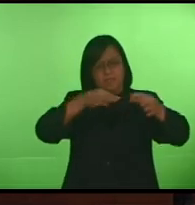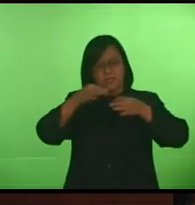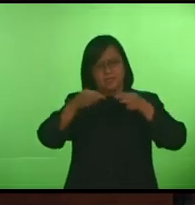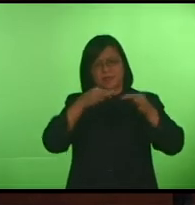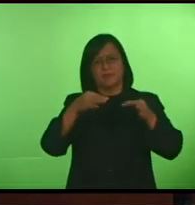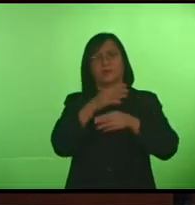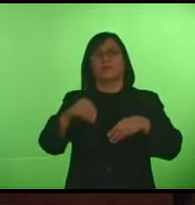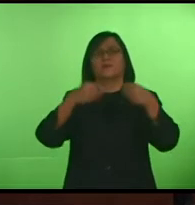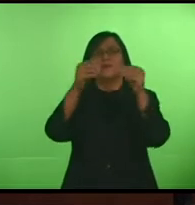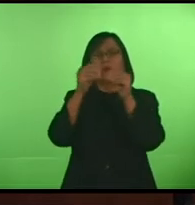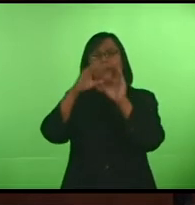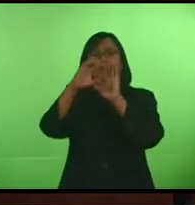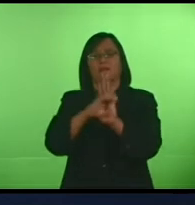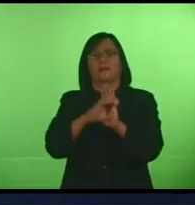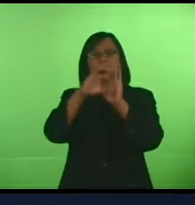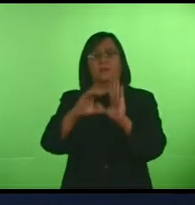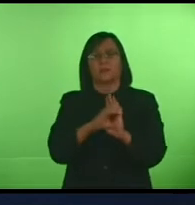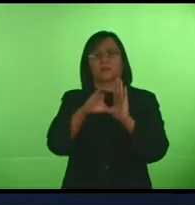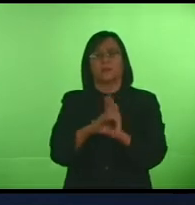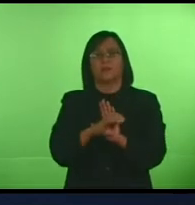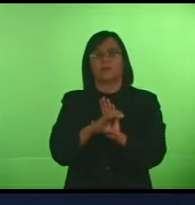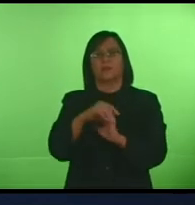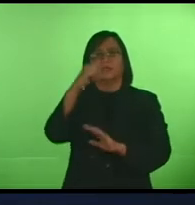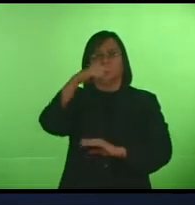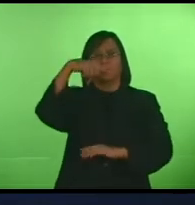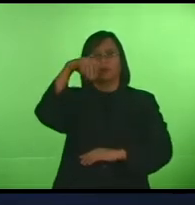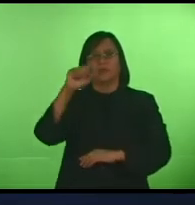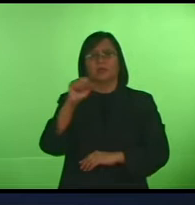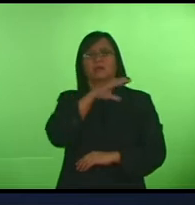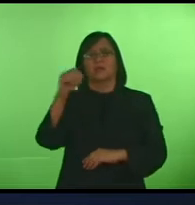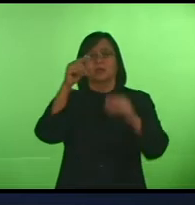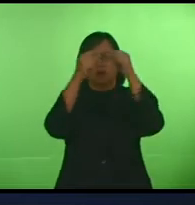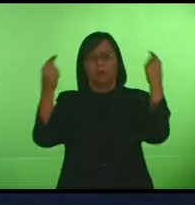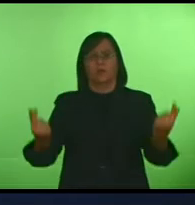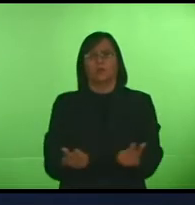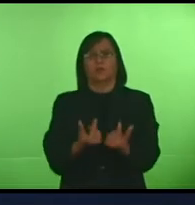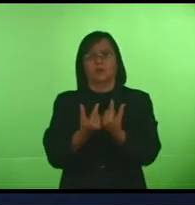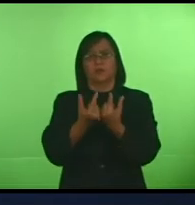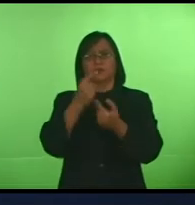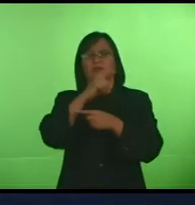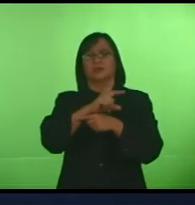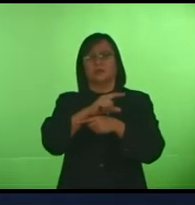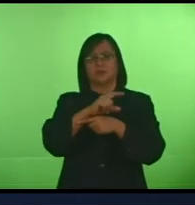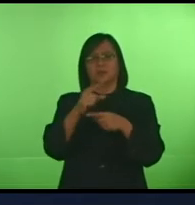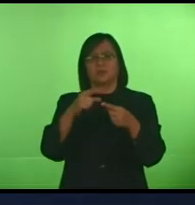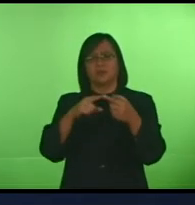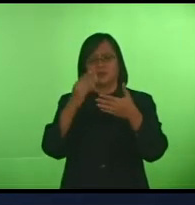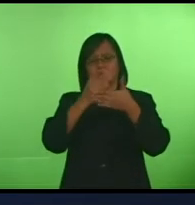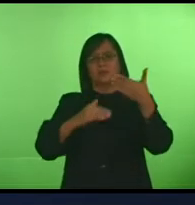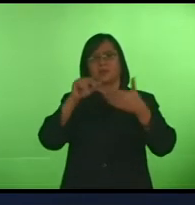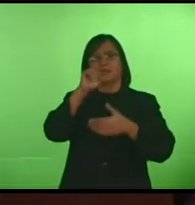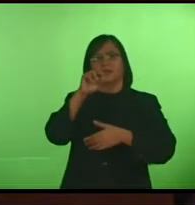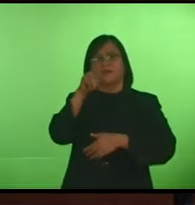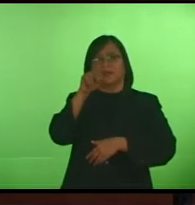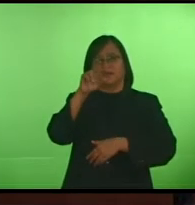topic sentence, where GPS or global positioning system is a navigation tool that uses